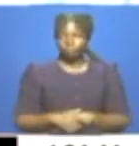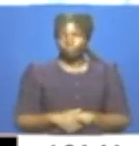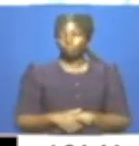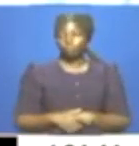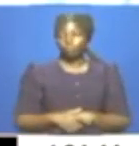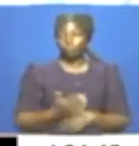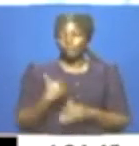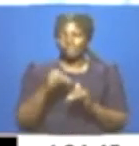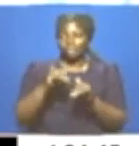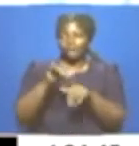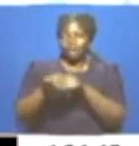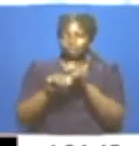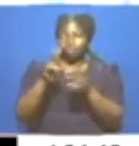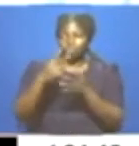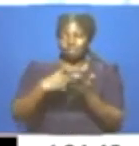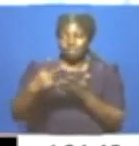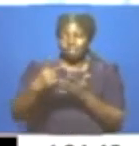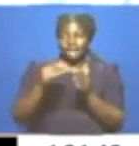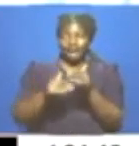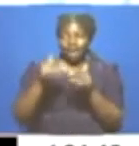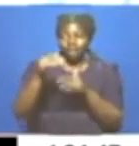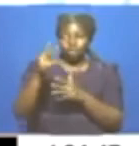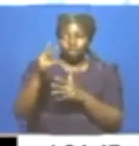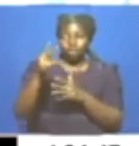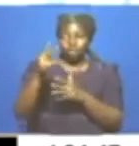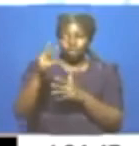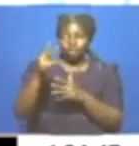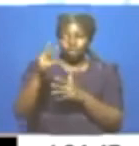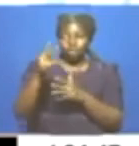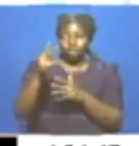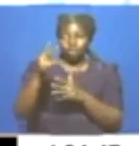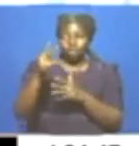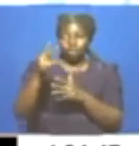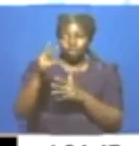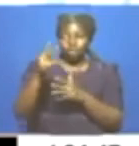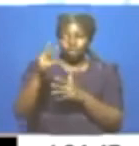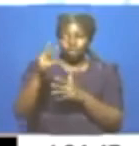2 weeks, I may end up closing the mill and sending my staff.